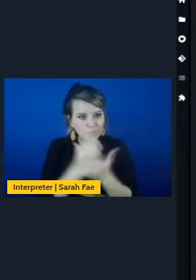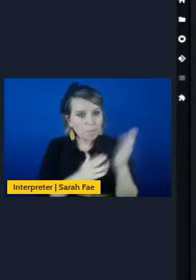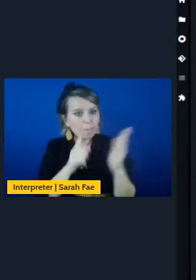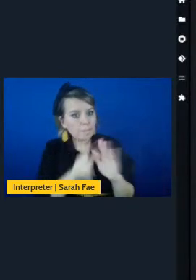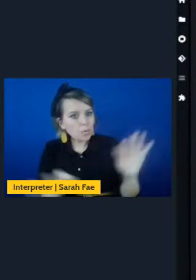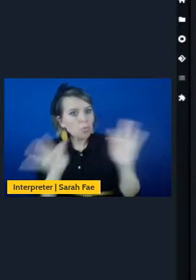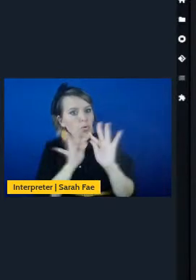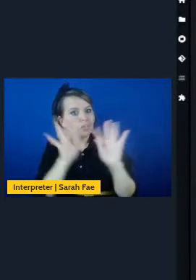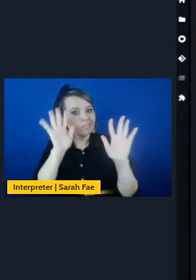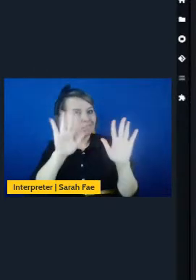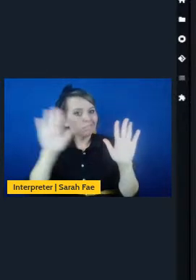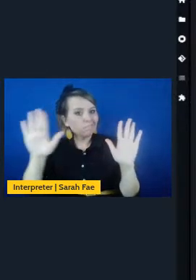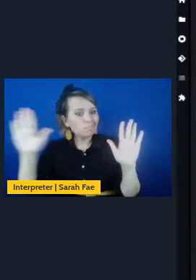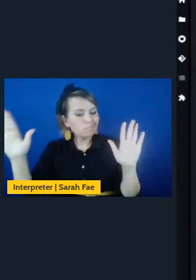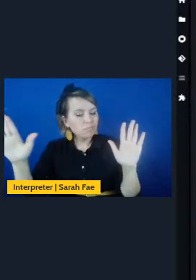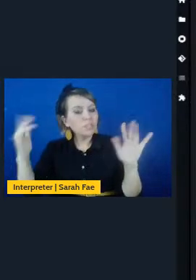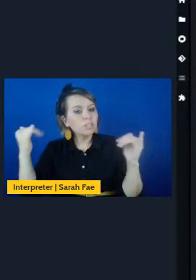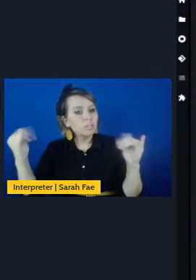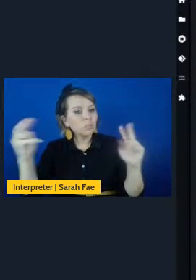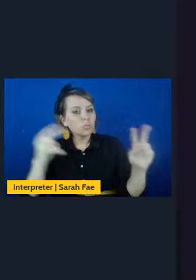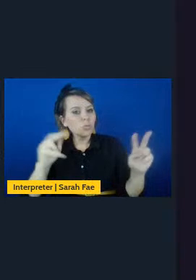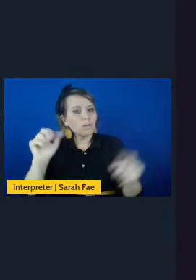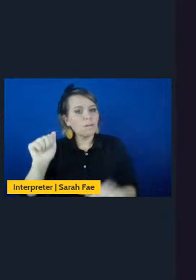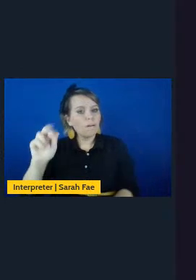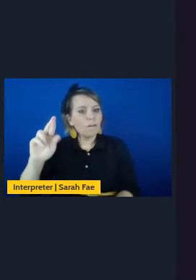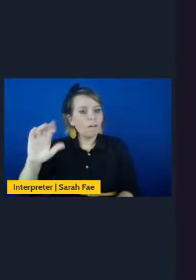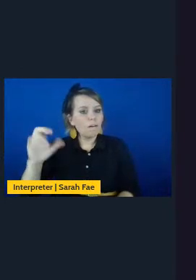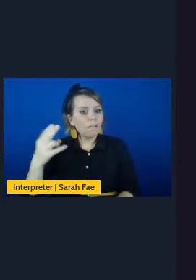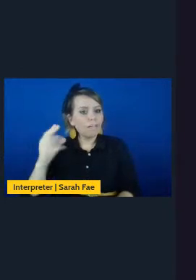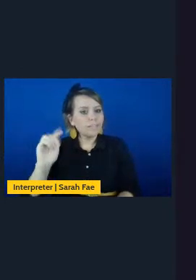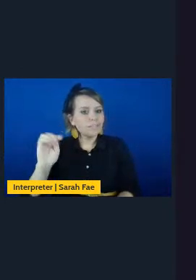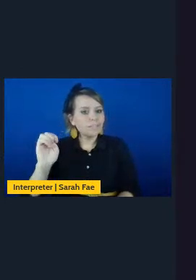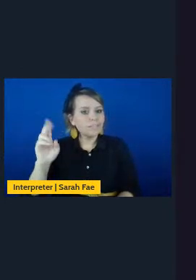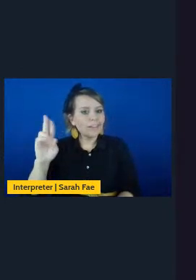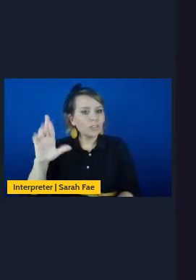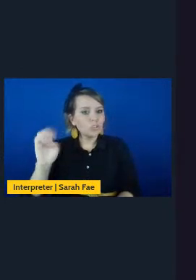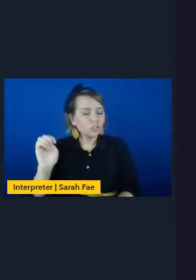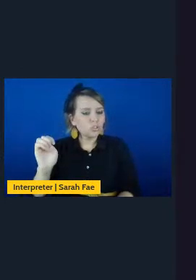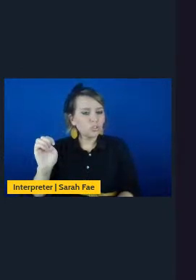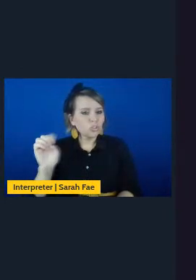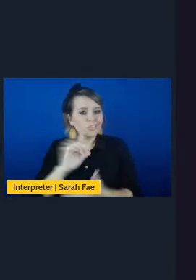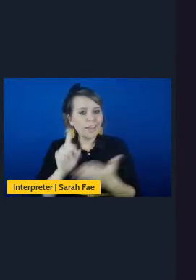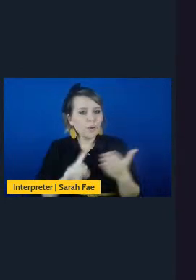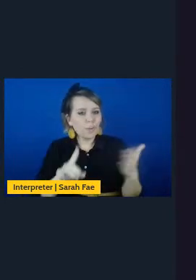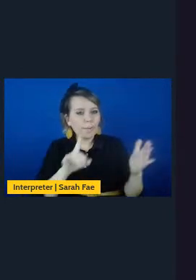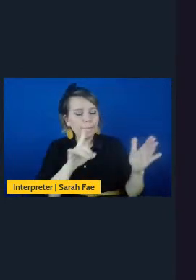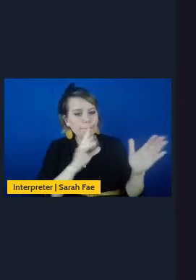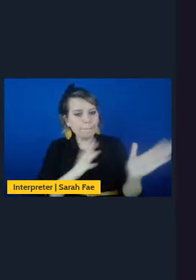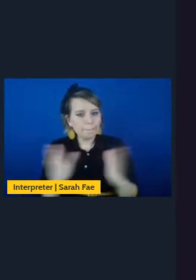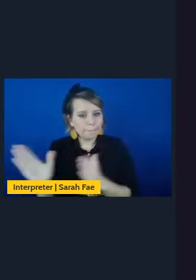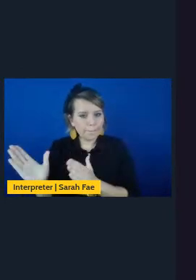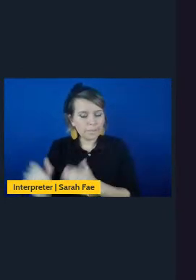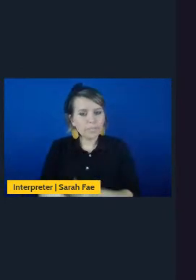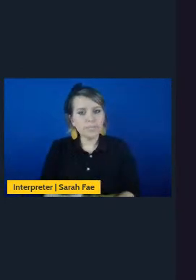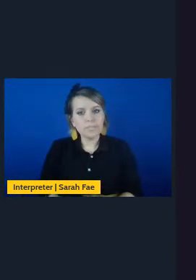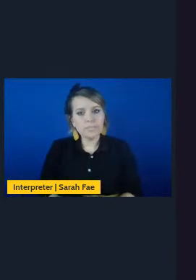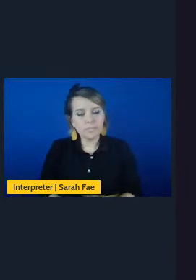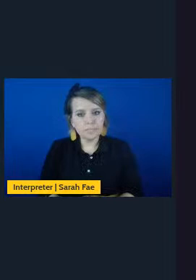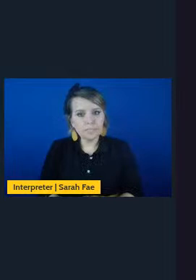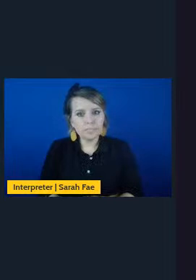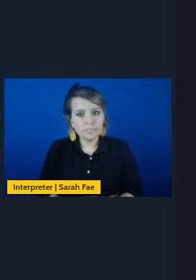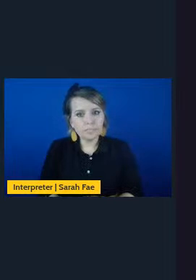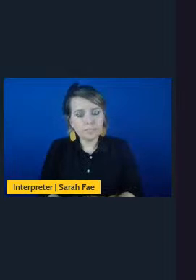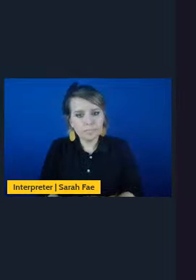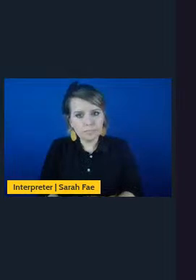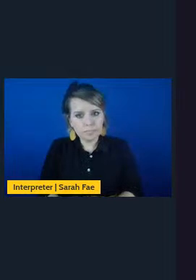at the architecture diagram. Now that we have provided some context about AI, Gen AI, and CDK, and some of the pieces